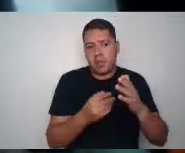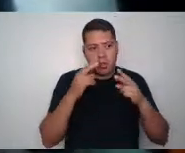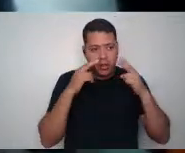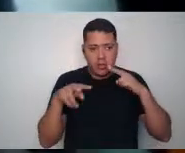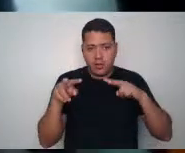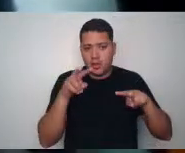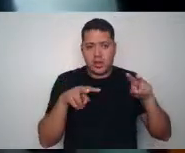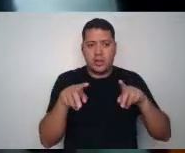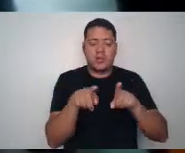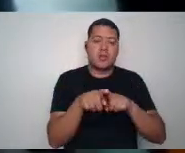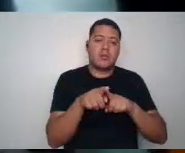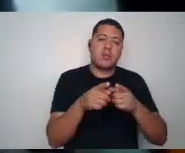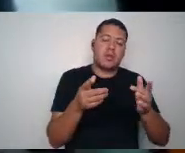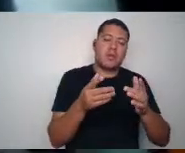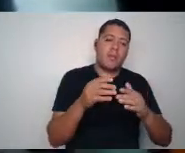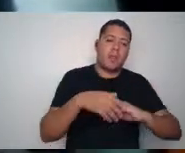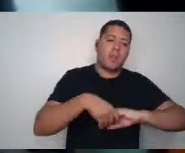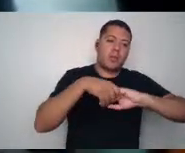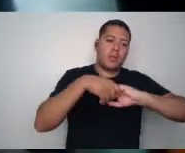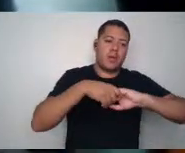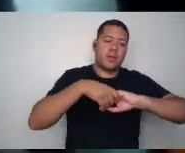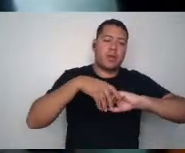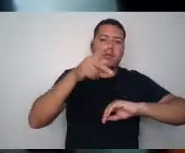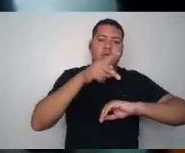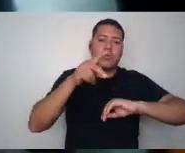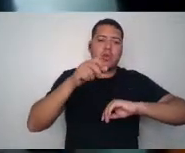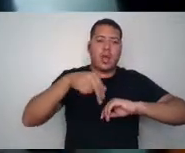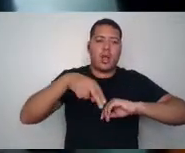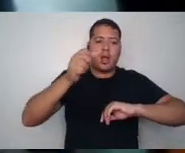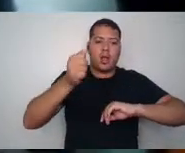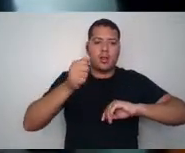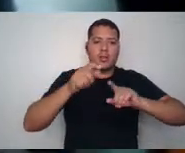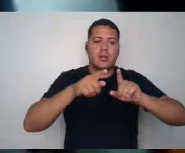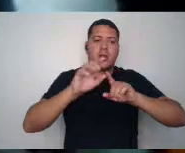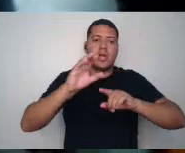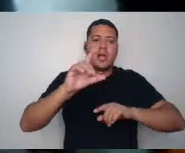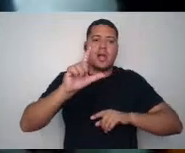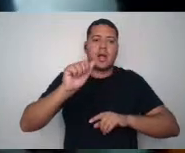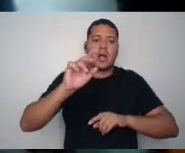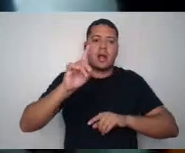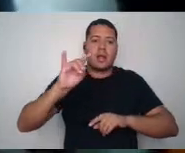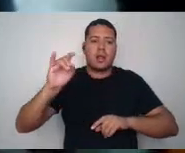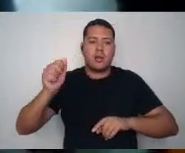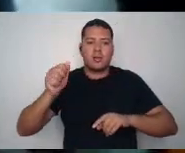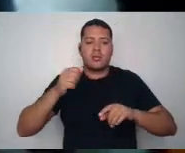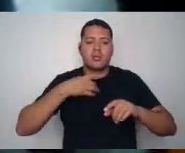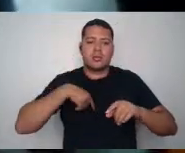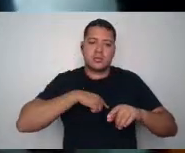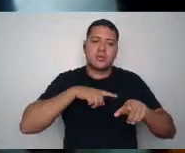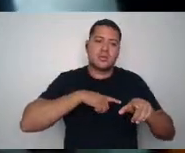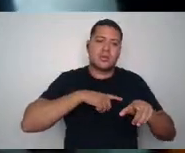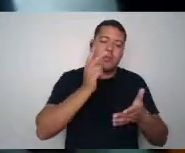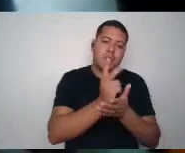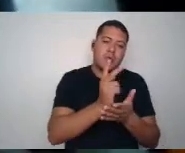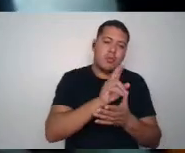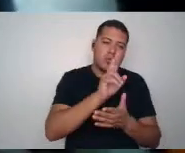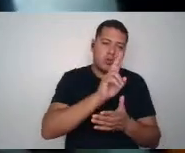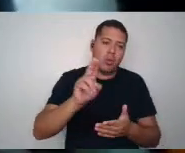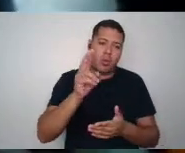It might just be less seen. I would also like to say hello to Cláudia Cardoso. We have the